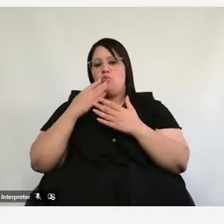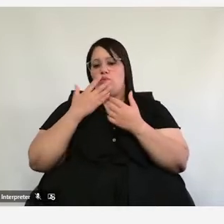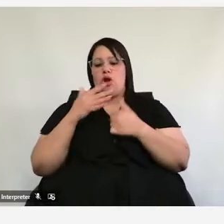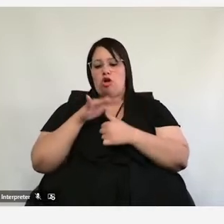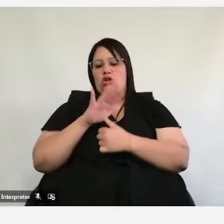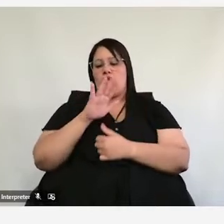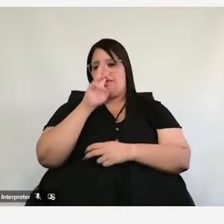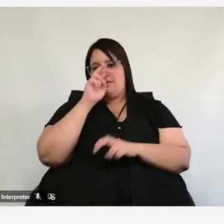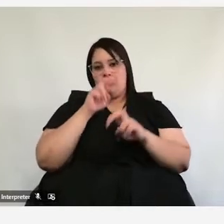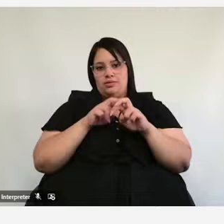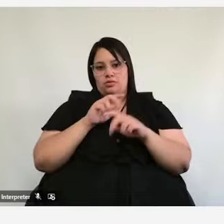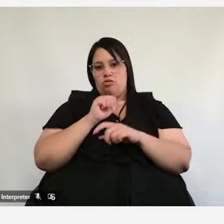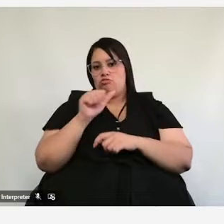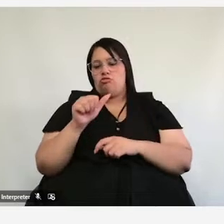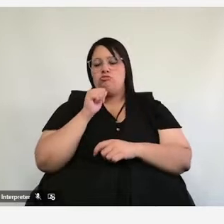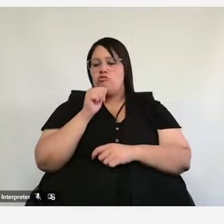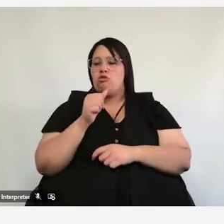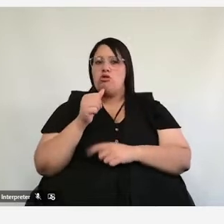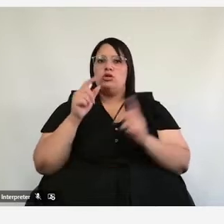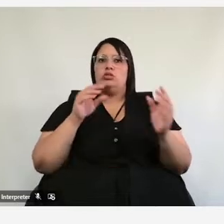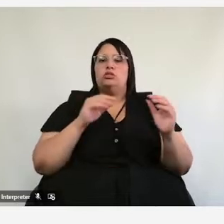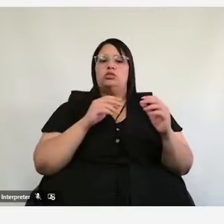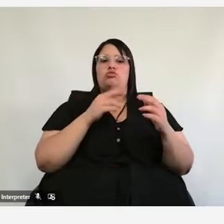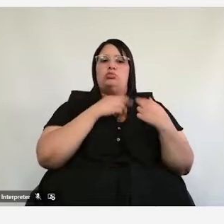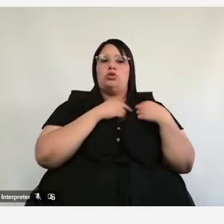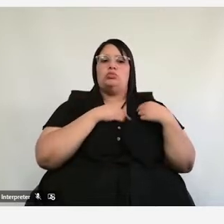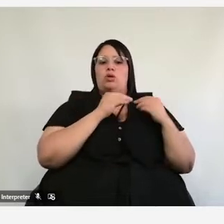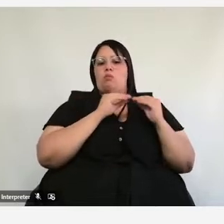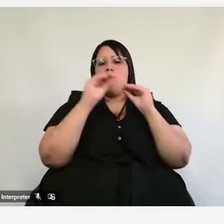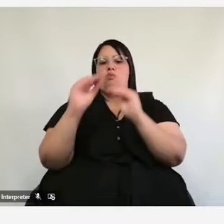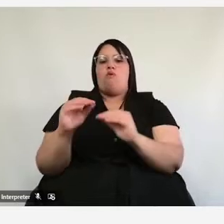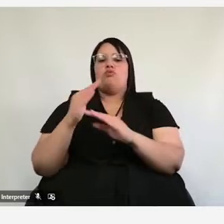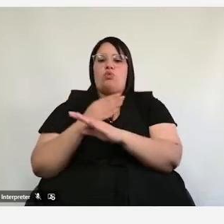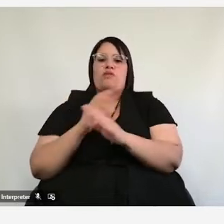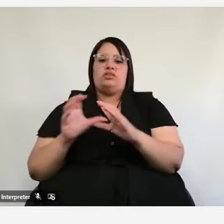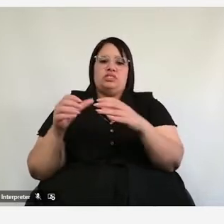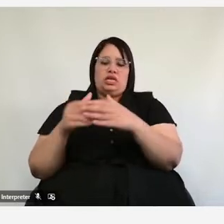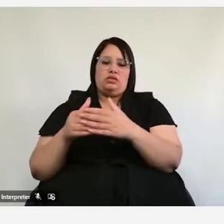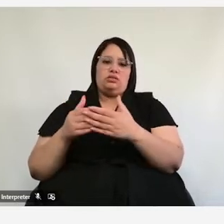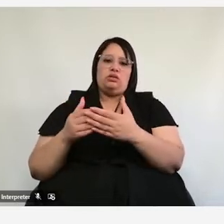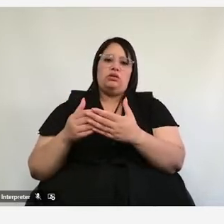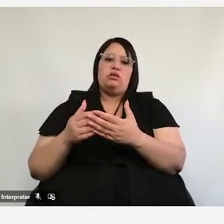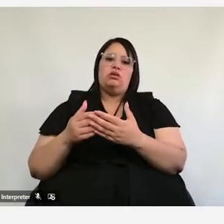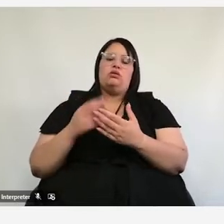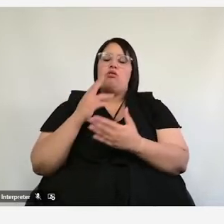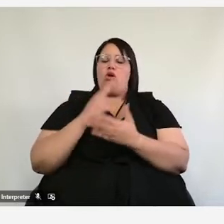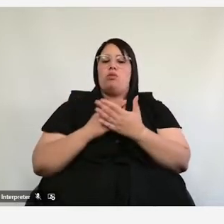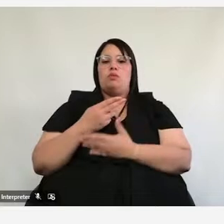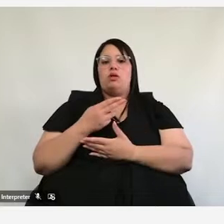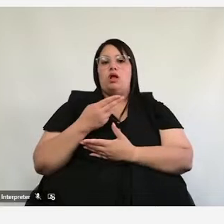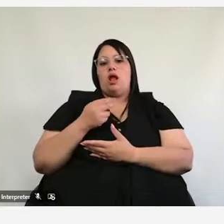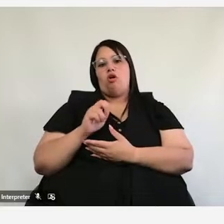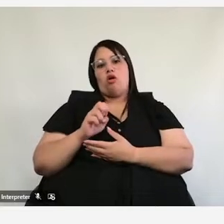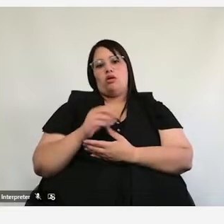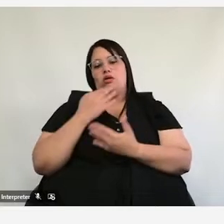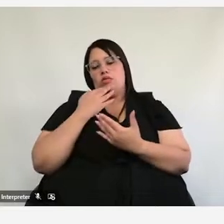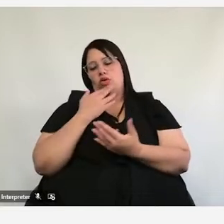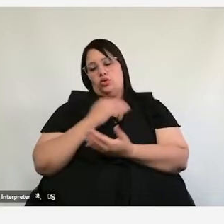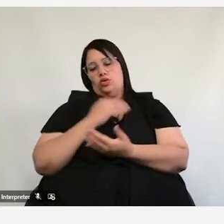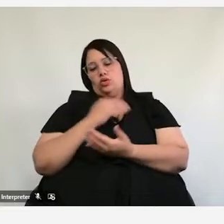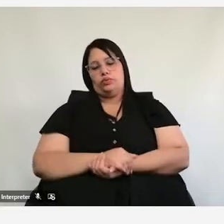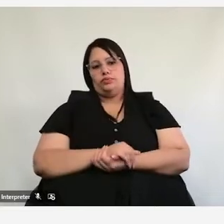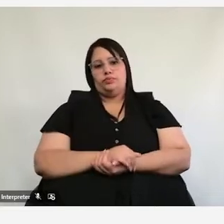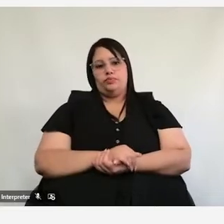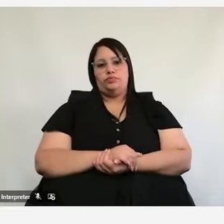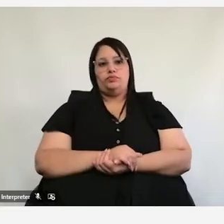their needs, not one that shifts responsibility to the private sector while Honourable neglecting Aaron. systemic challenges. Thank you. Thank